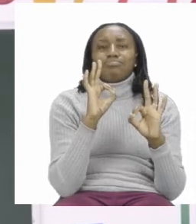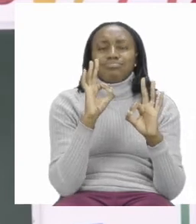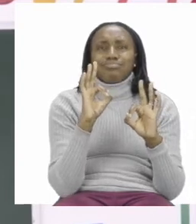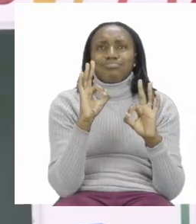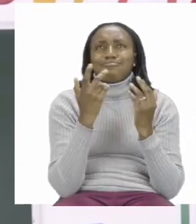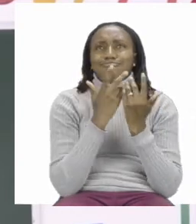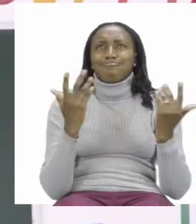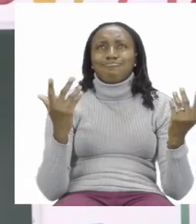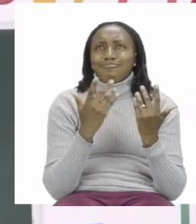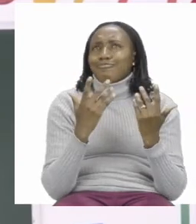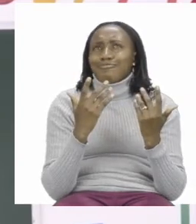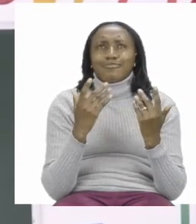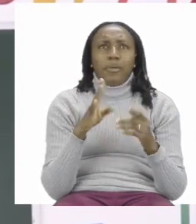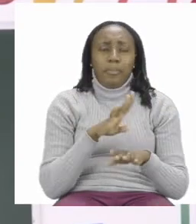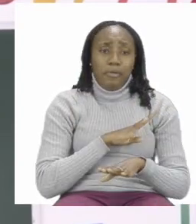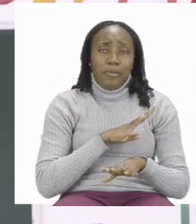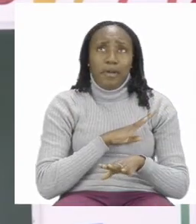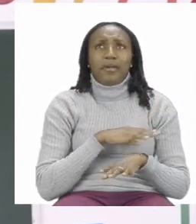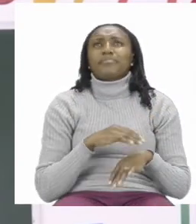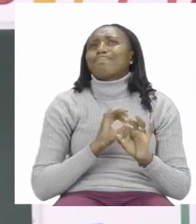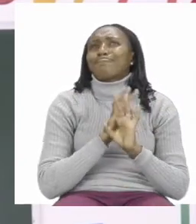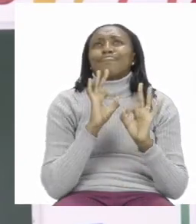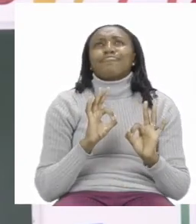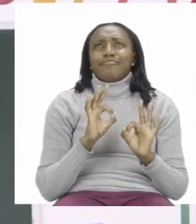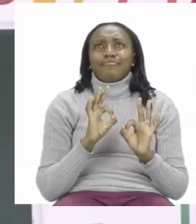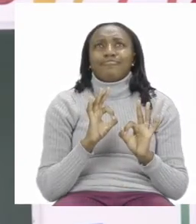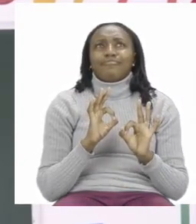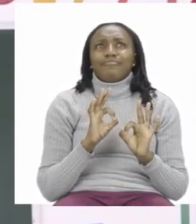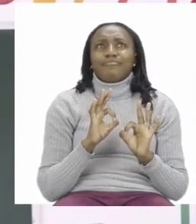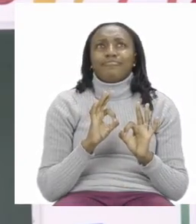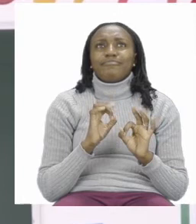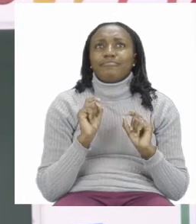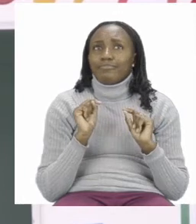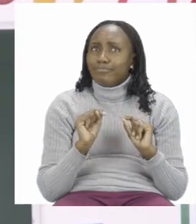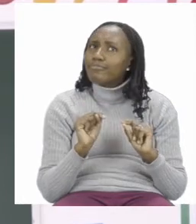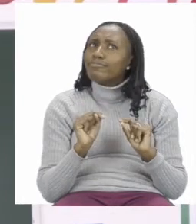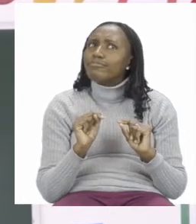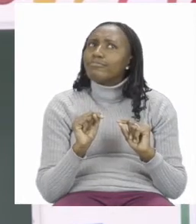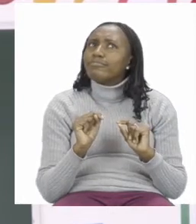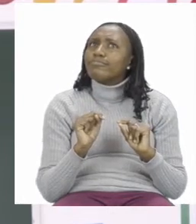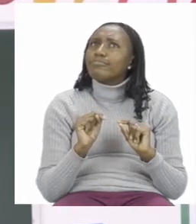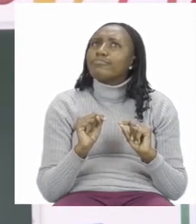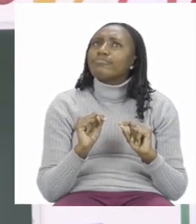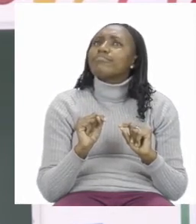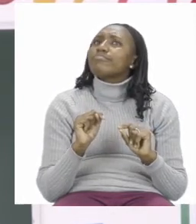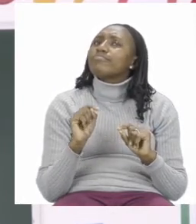and it's got brown. It's very lovely. So I need to place an